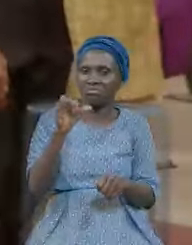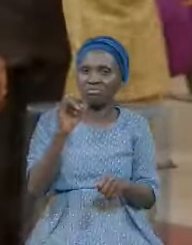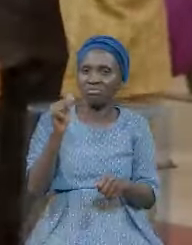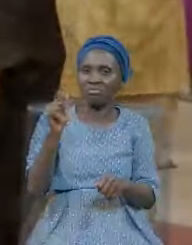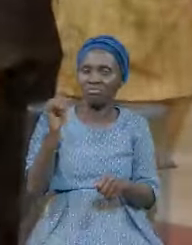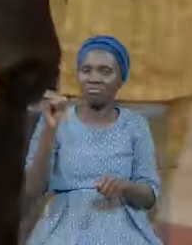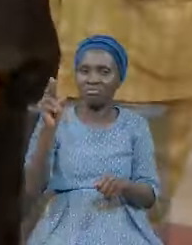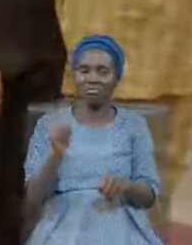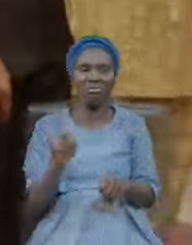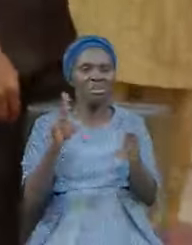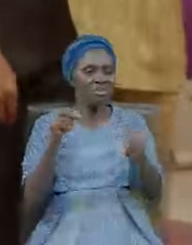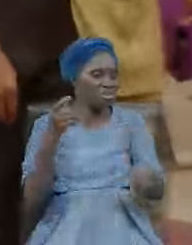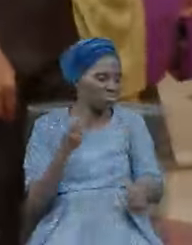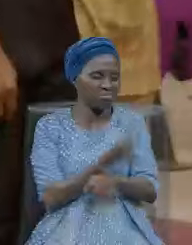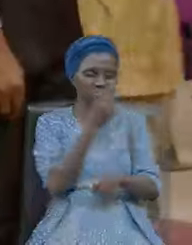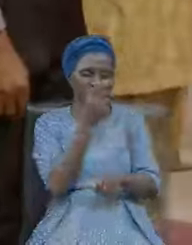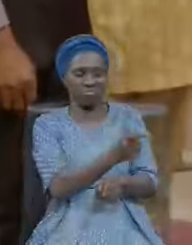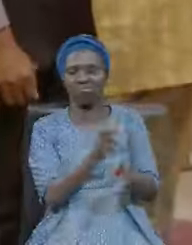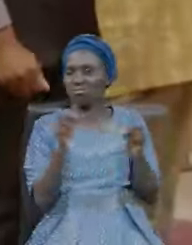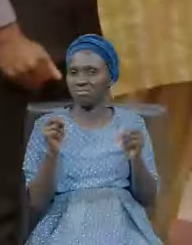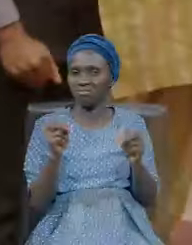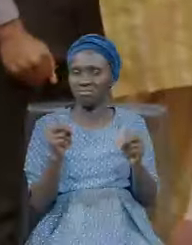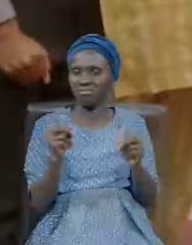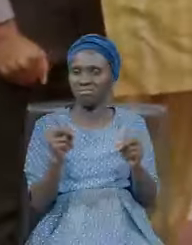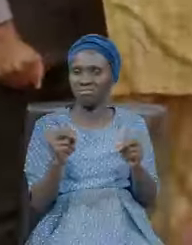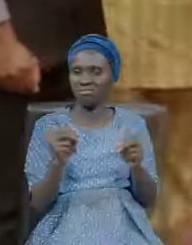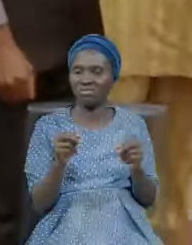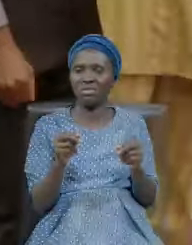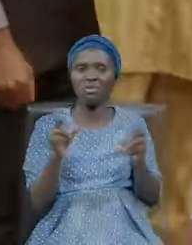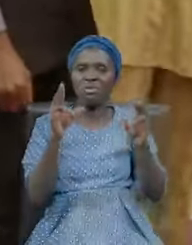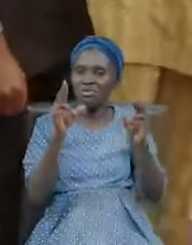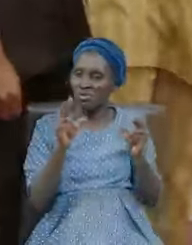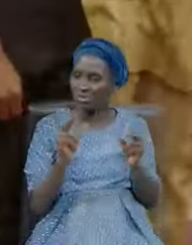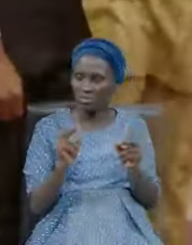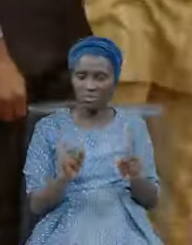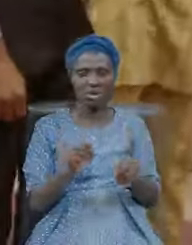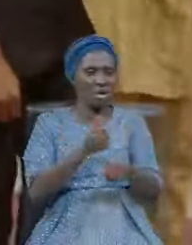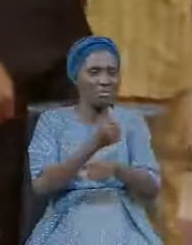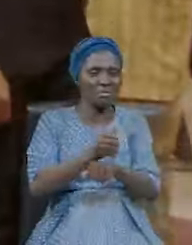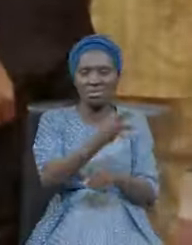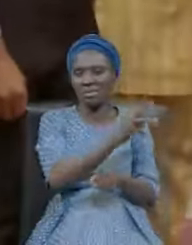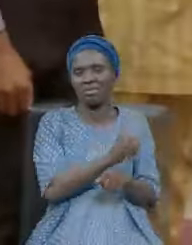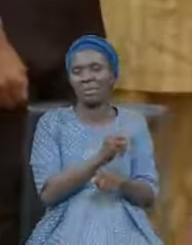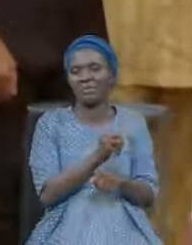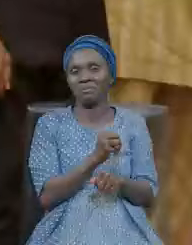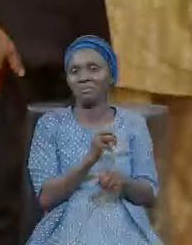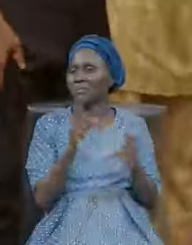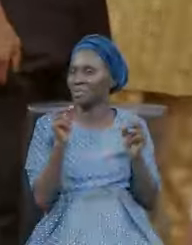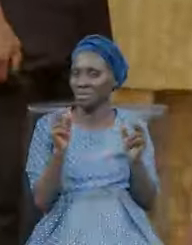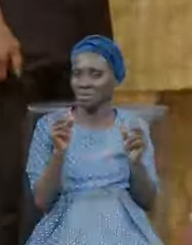revenge, no picking the stone they throw at you and throwing it at them.